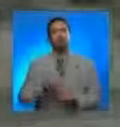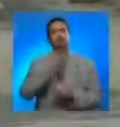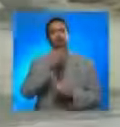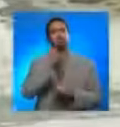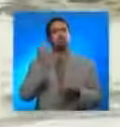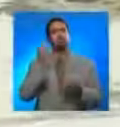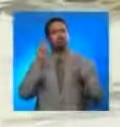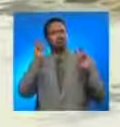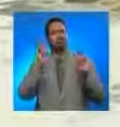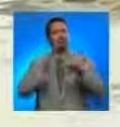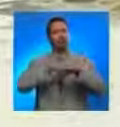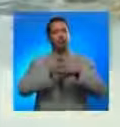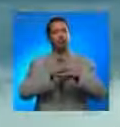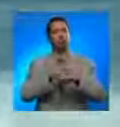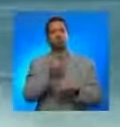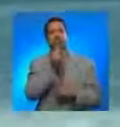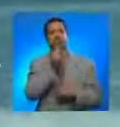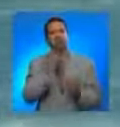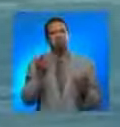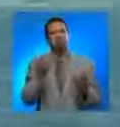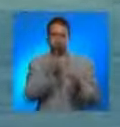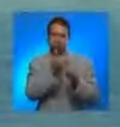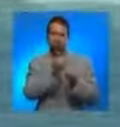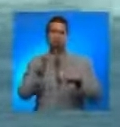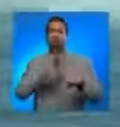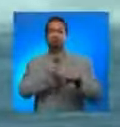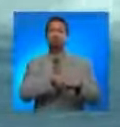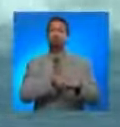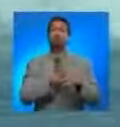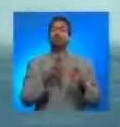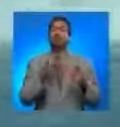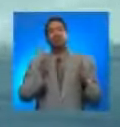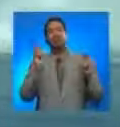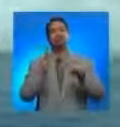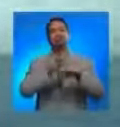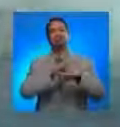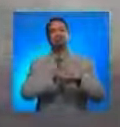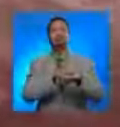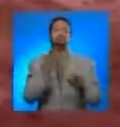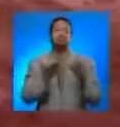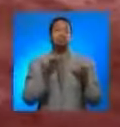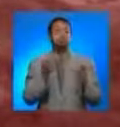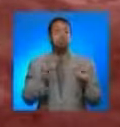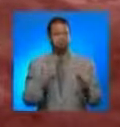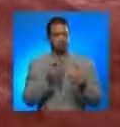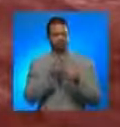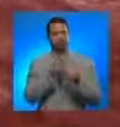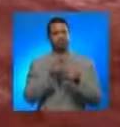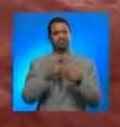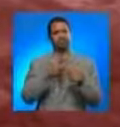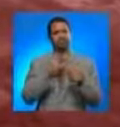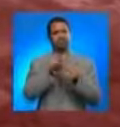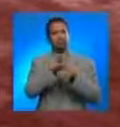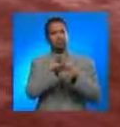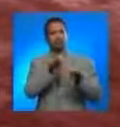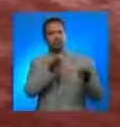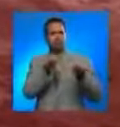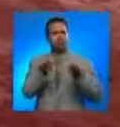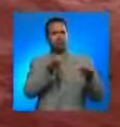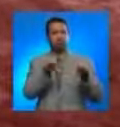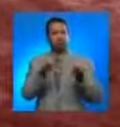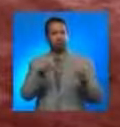One of the best warnings of an approaching tsunami comes from nature itself. Some of the natural signs could be an earthquake so strong